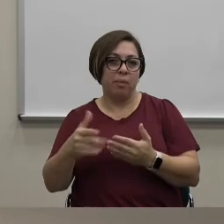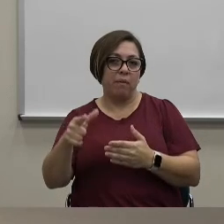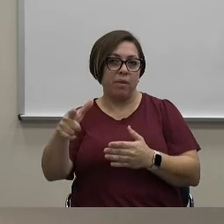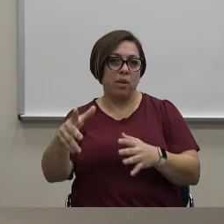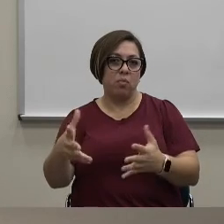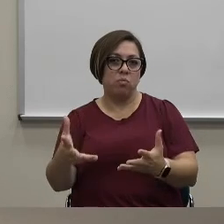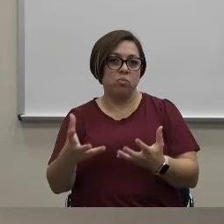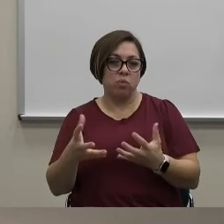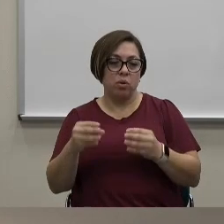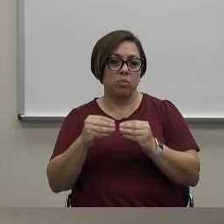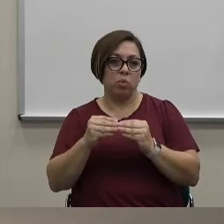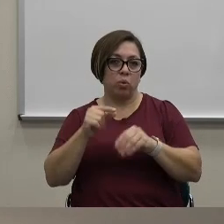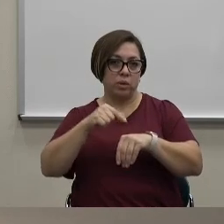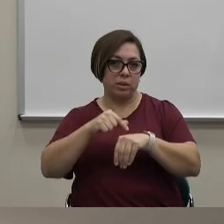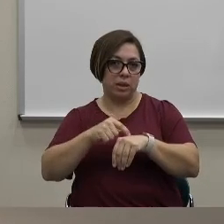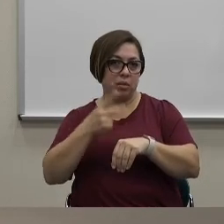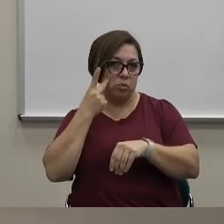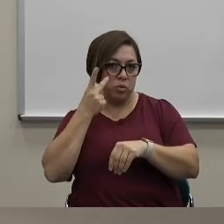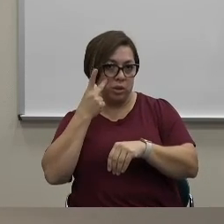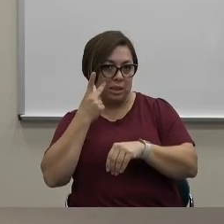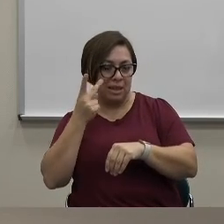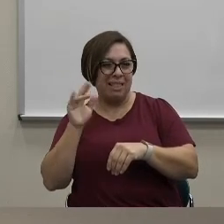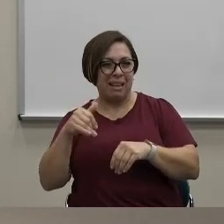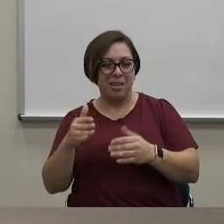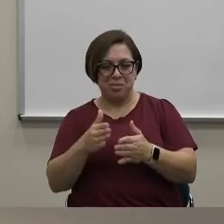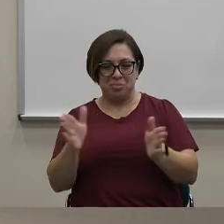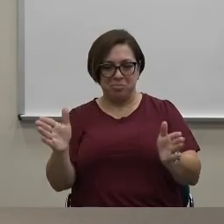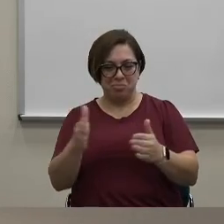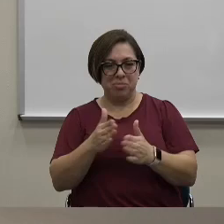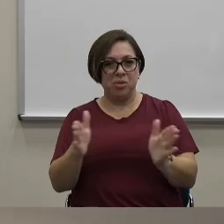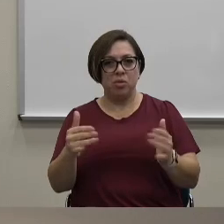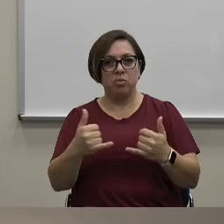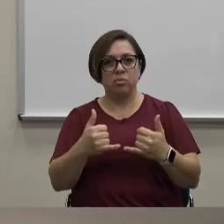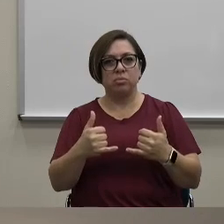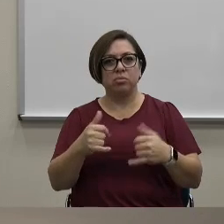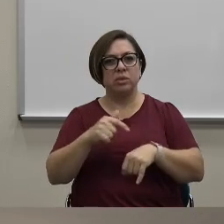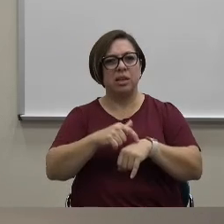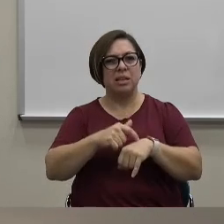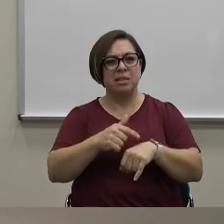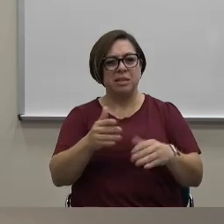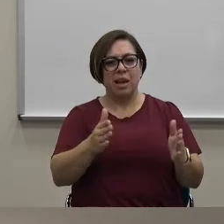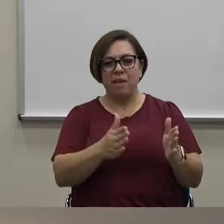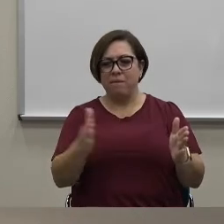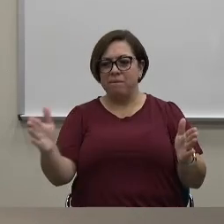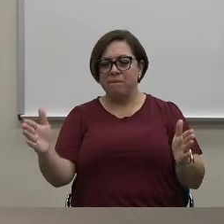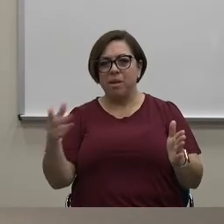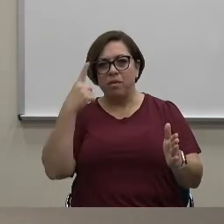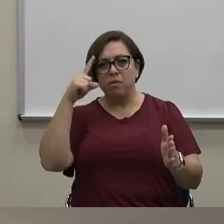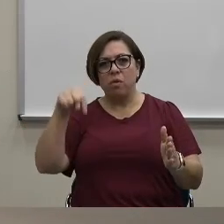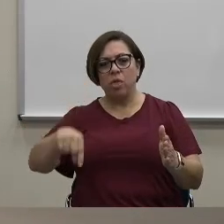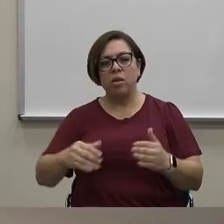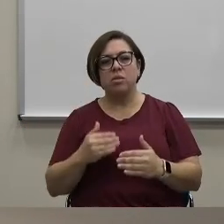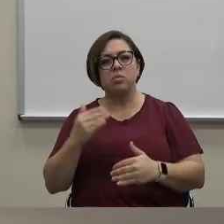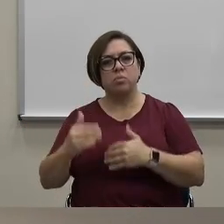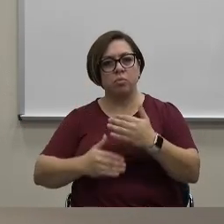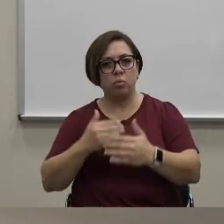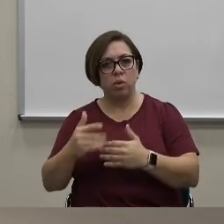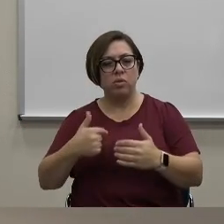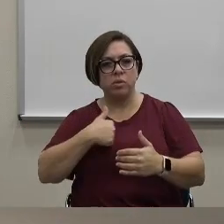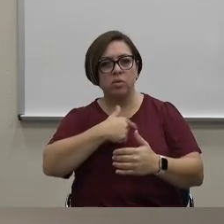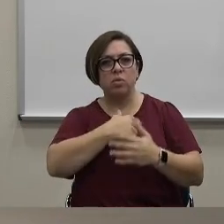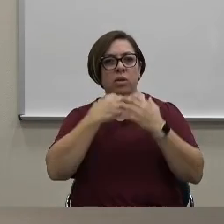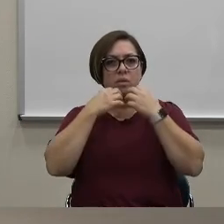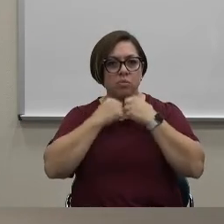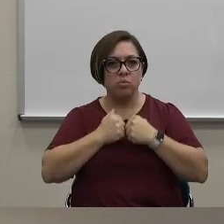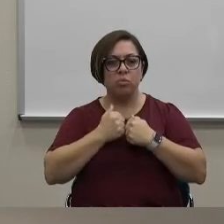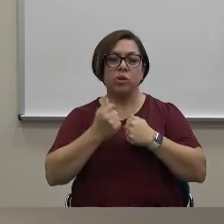look at that. So that's the general time frame for this process. And we certainly appreciate all of you who have come